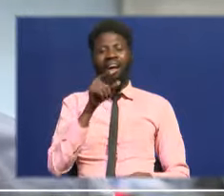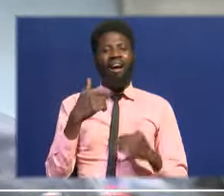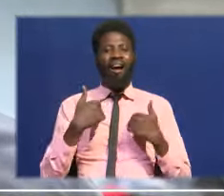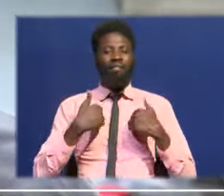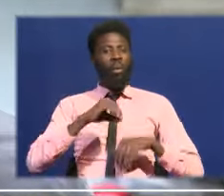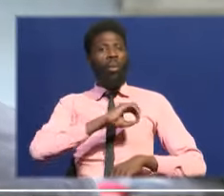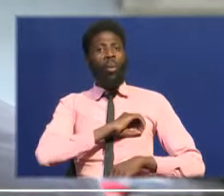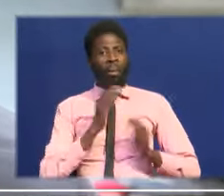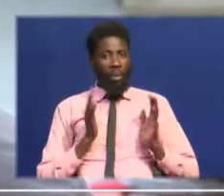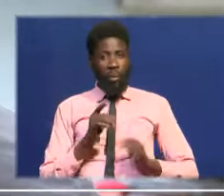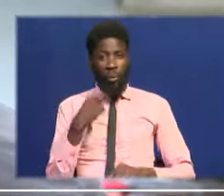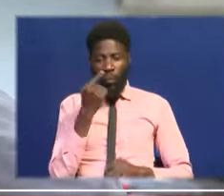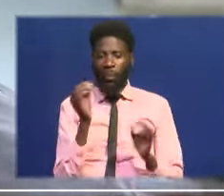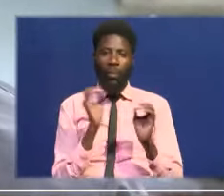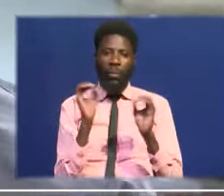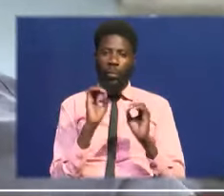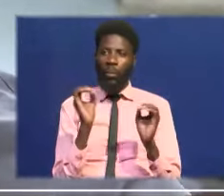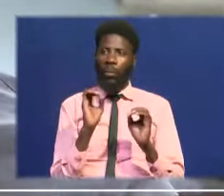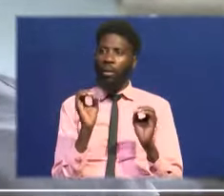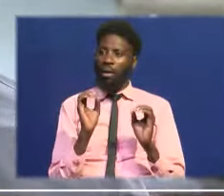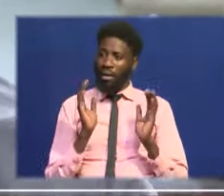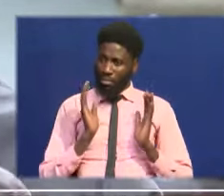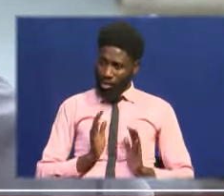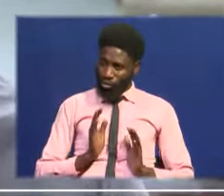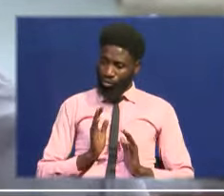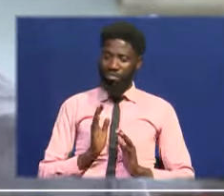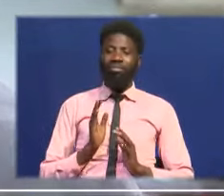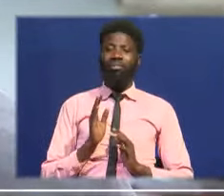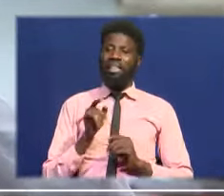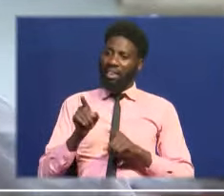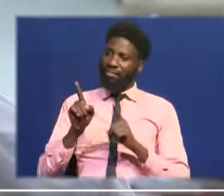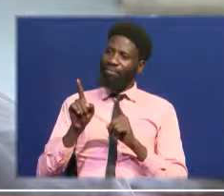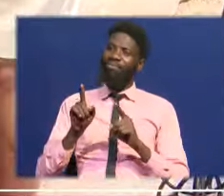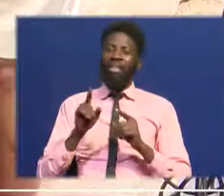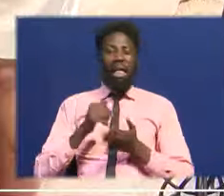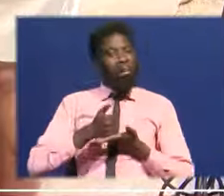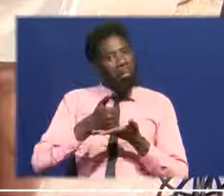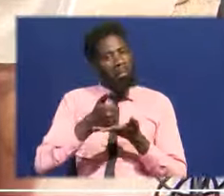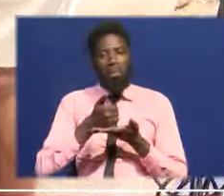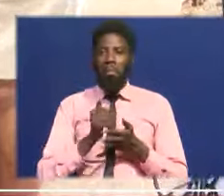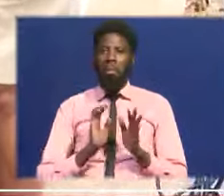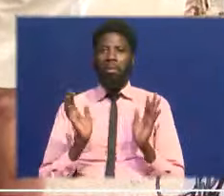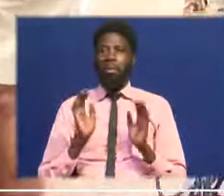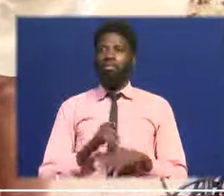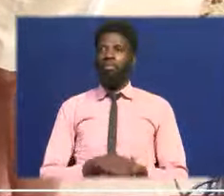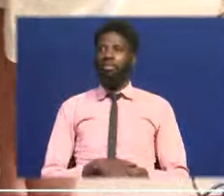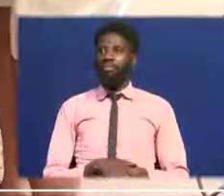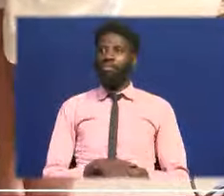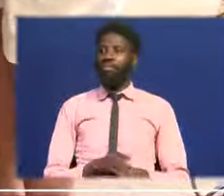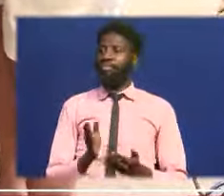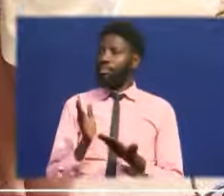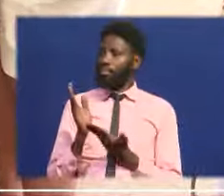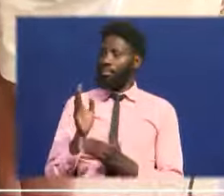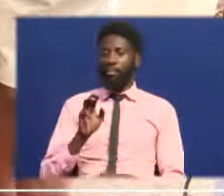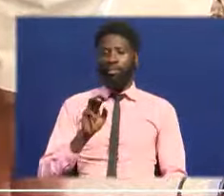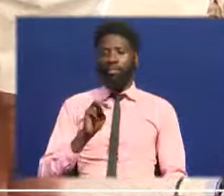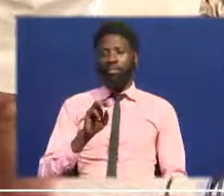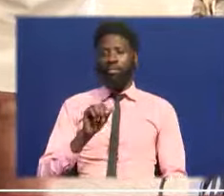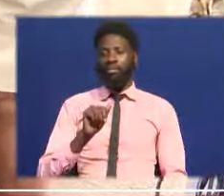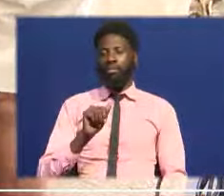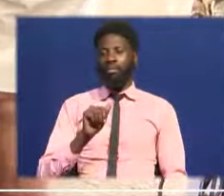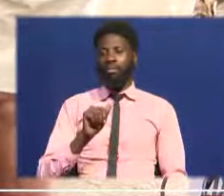sababu hakuna mtu ambaye anazishughulikia, isipokuwa ule mtu ambaye amejitolea na roho yake. His grain supplier, Maureen Odhiambo